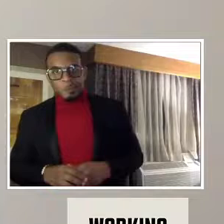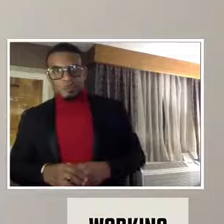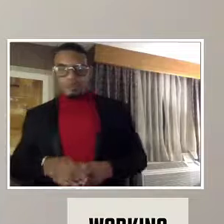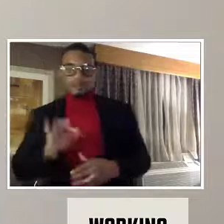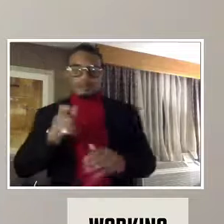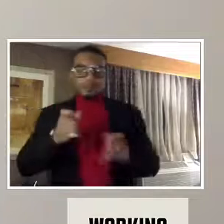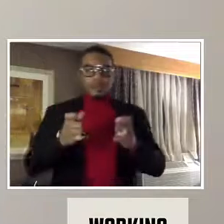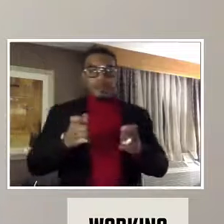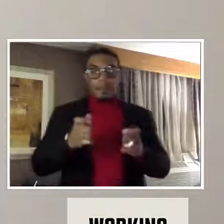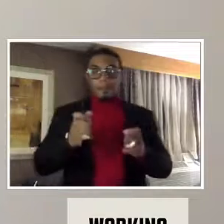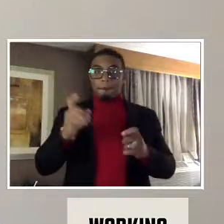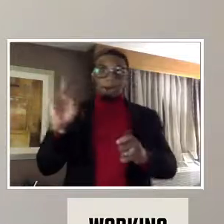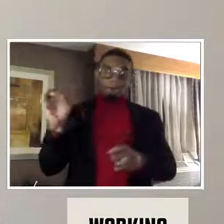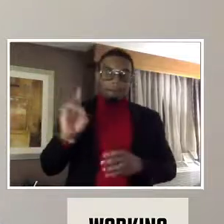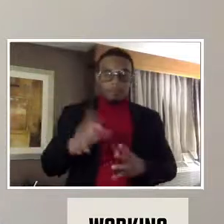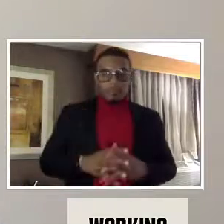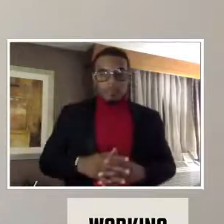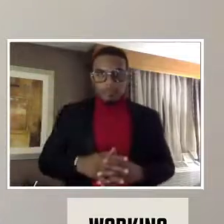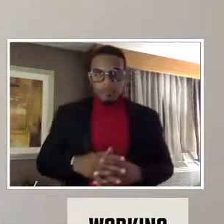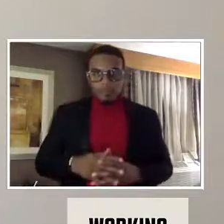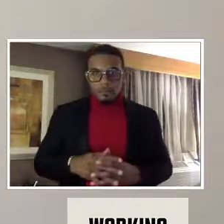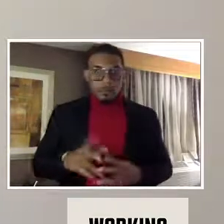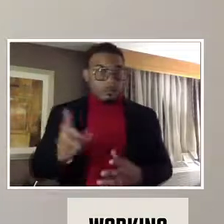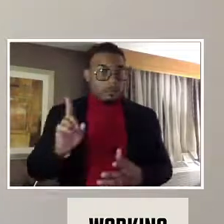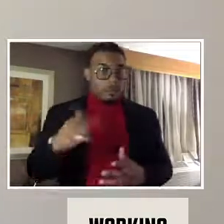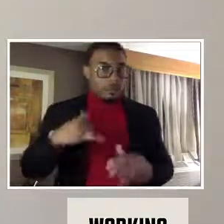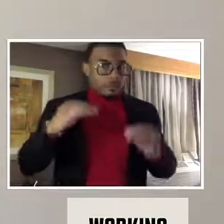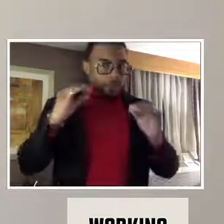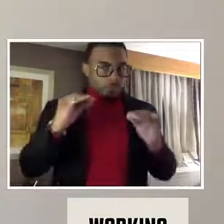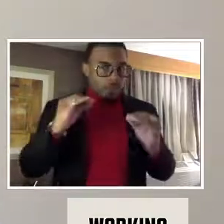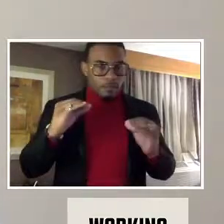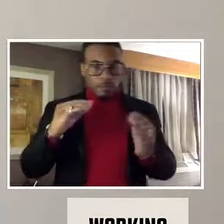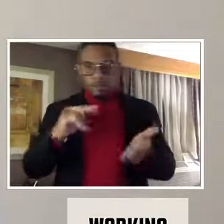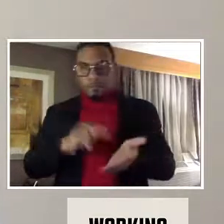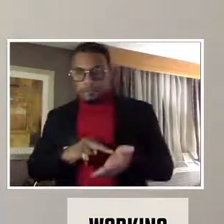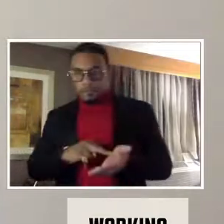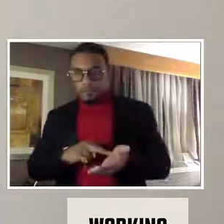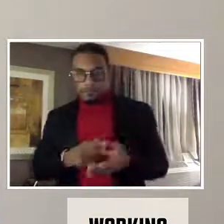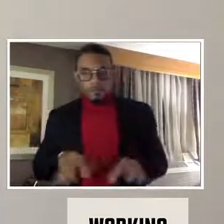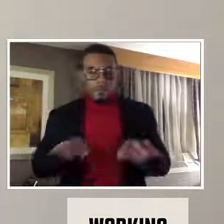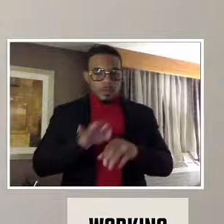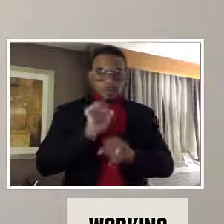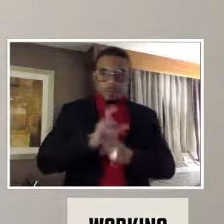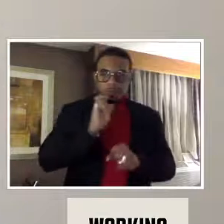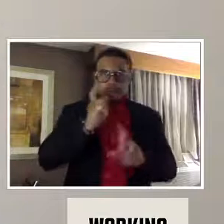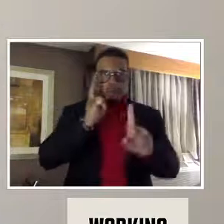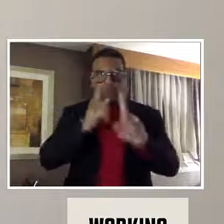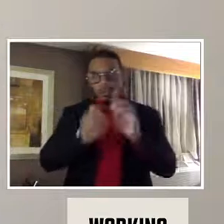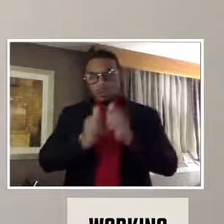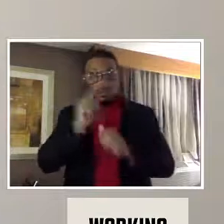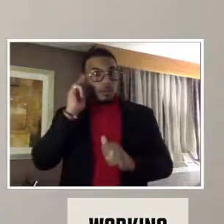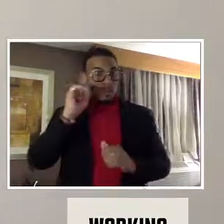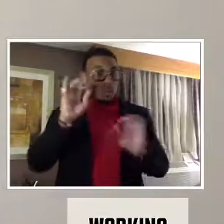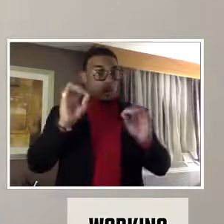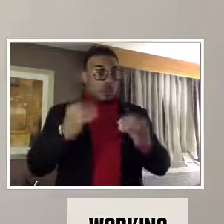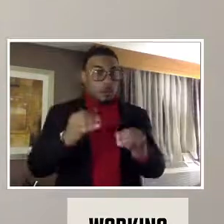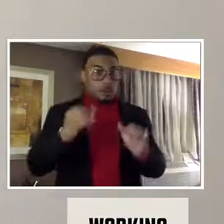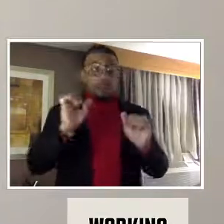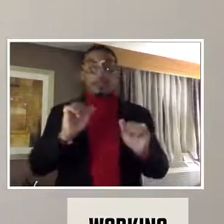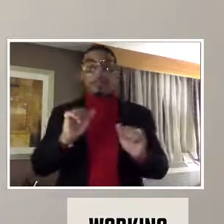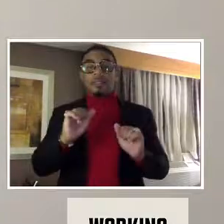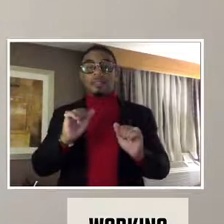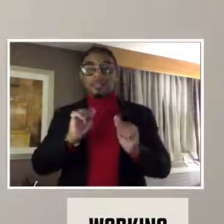to imagine a democracy where teachers and nurses and essential workers who aspire to run for office can